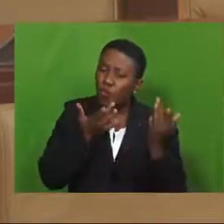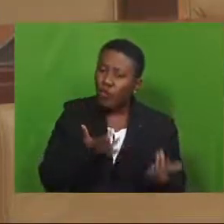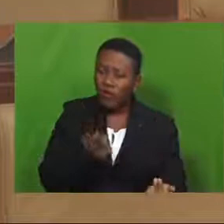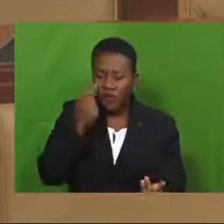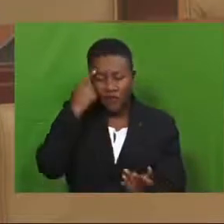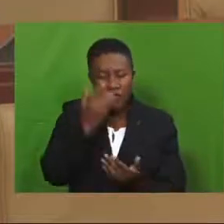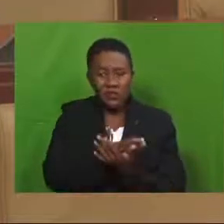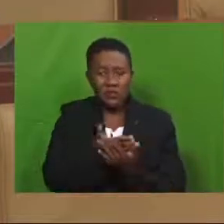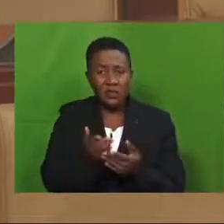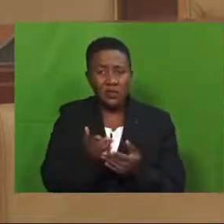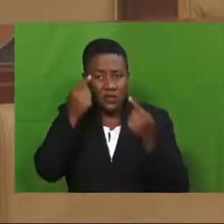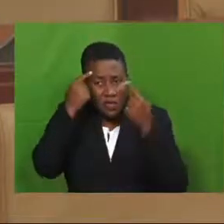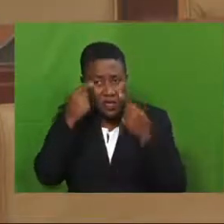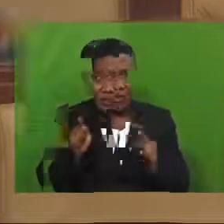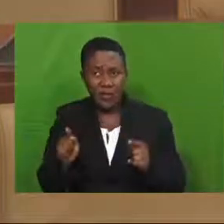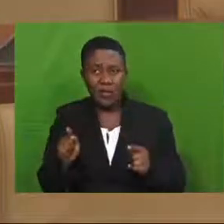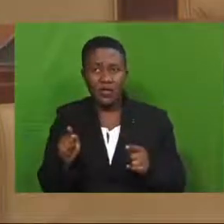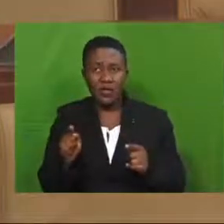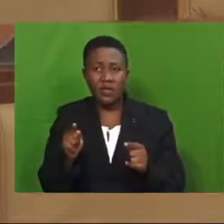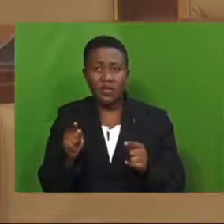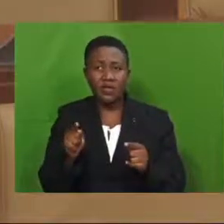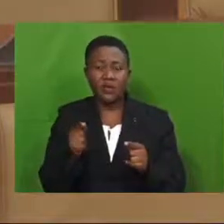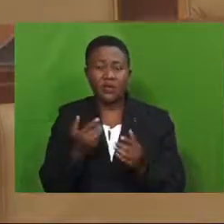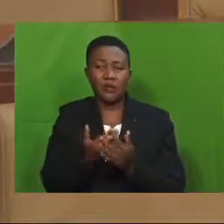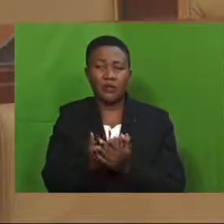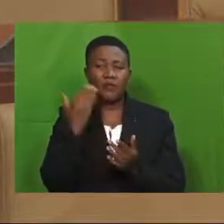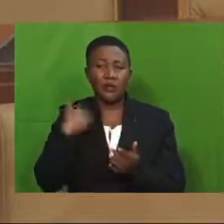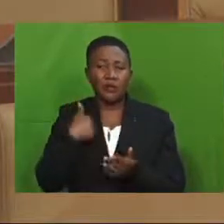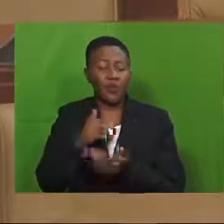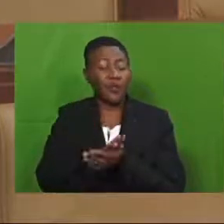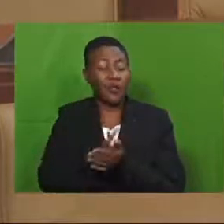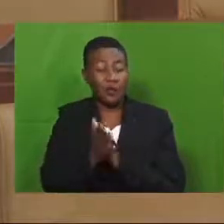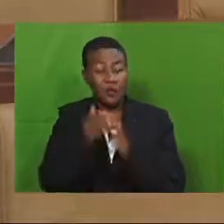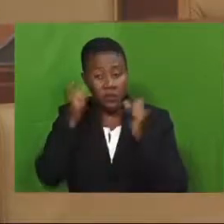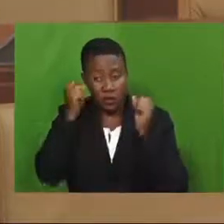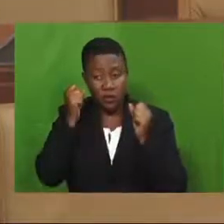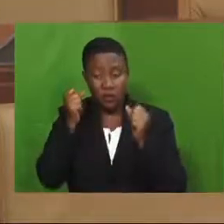happen before we will take it up. Thank you, Mr. Speaker.